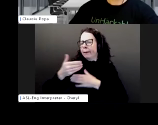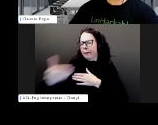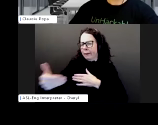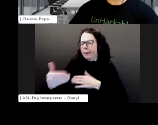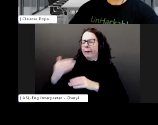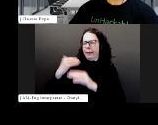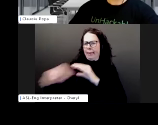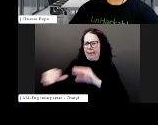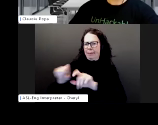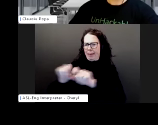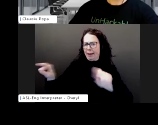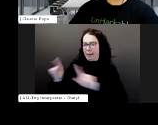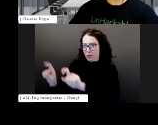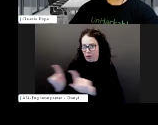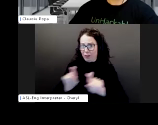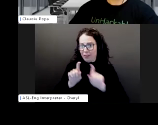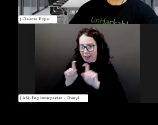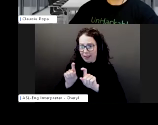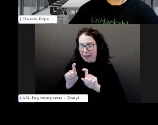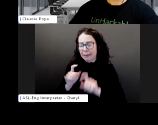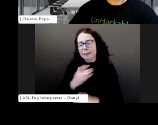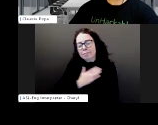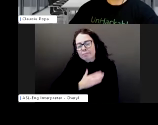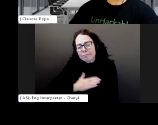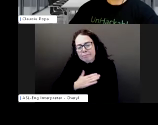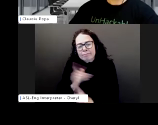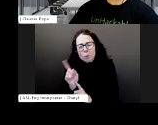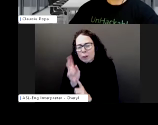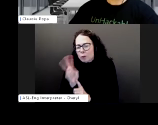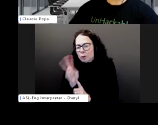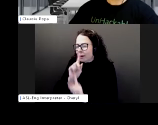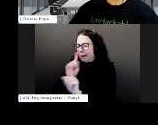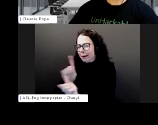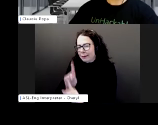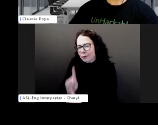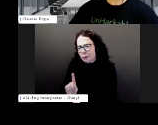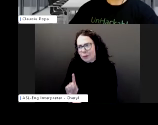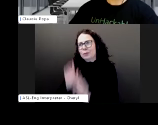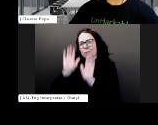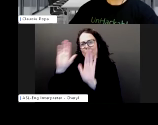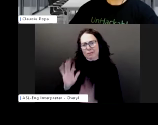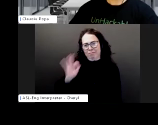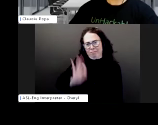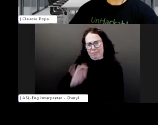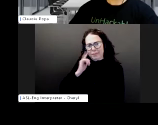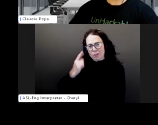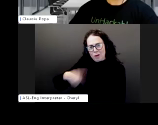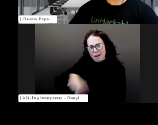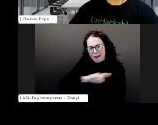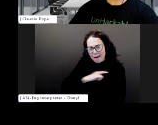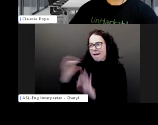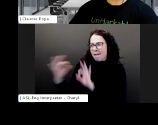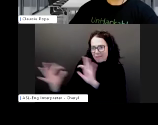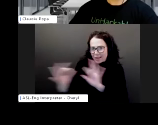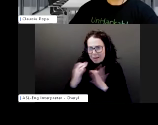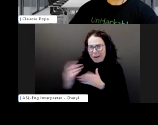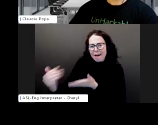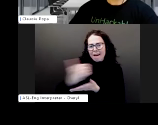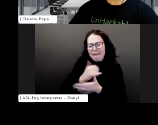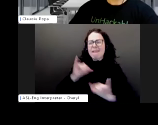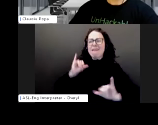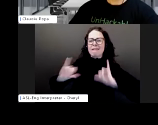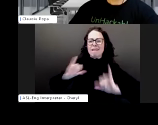link. If you can take a few minutes to respond, that would be wonderful. It tells us how we're doing, and it allows you to share thoughts about